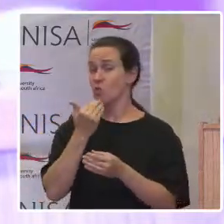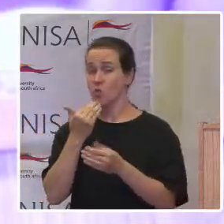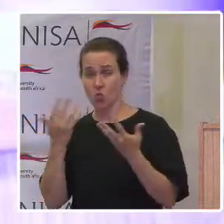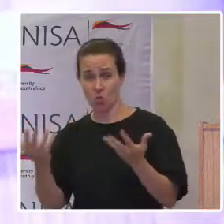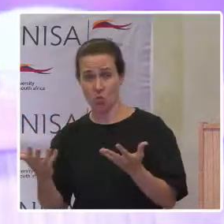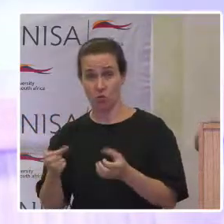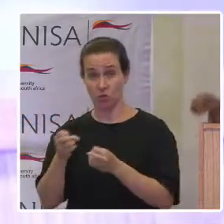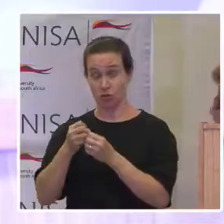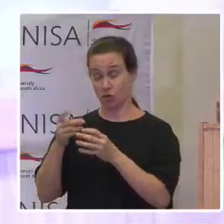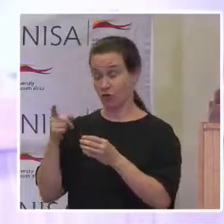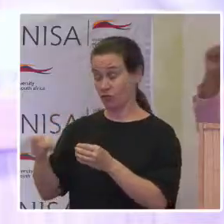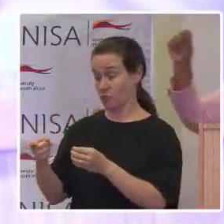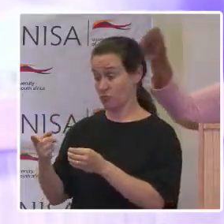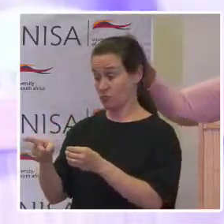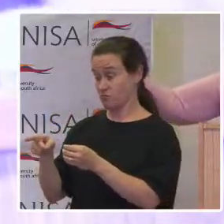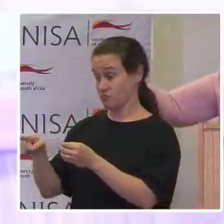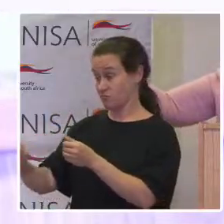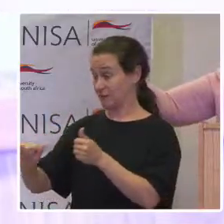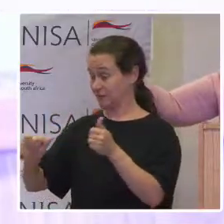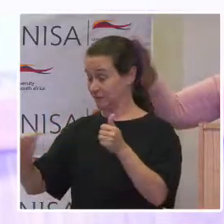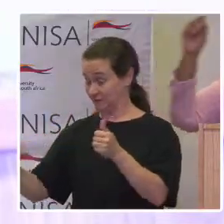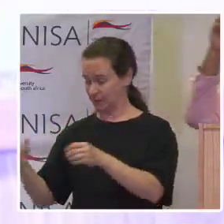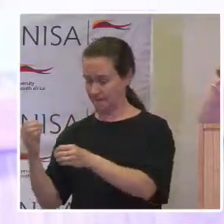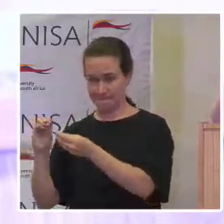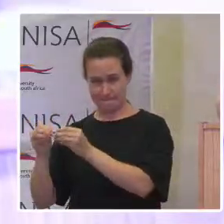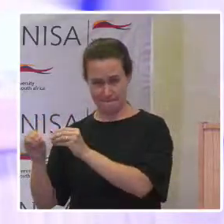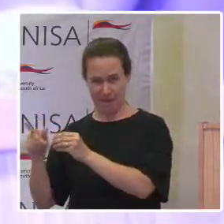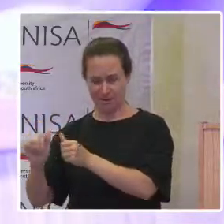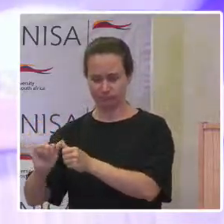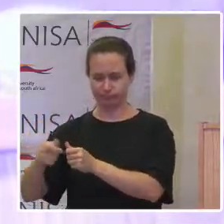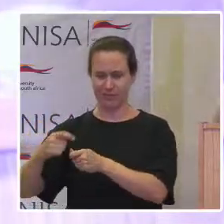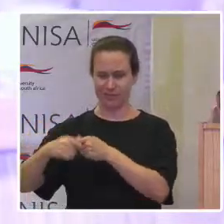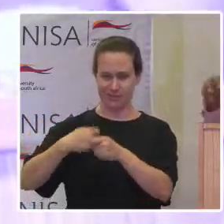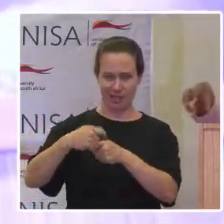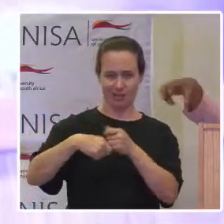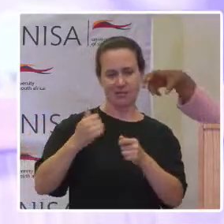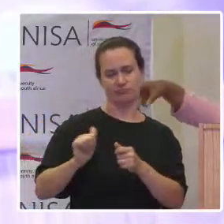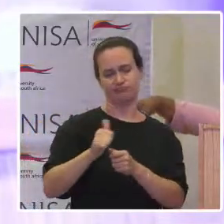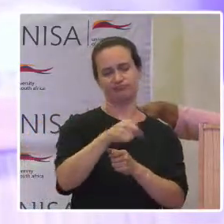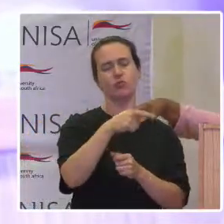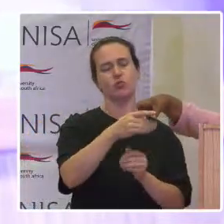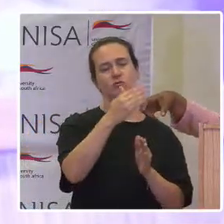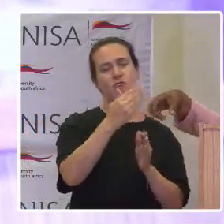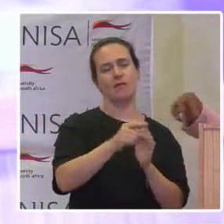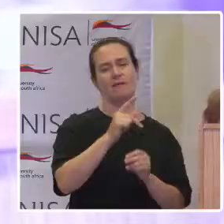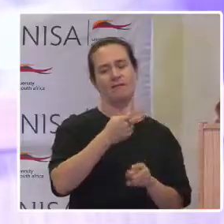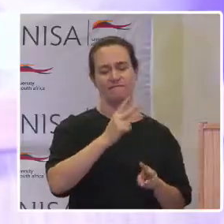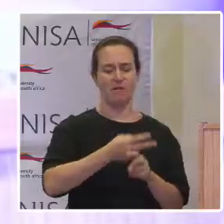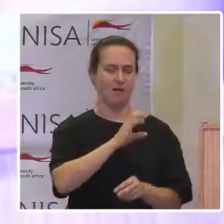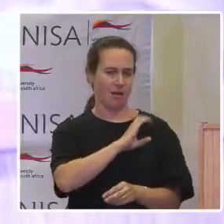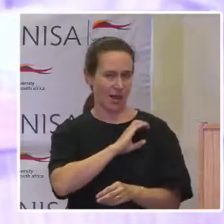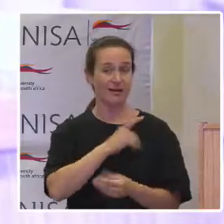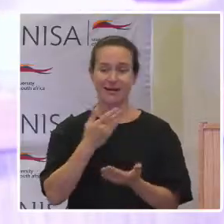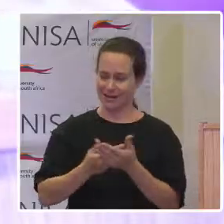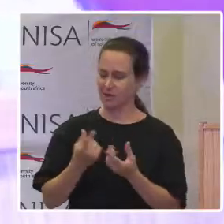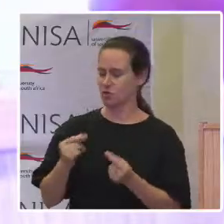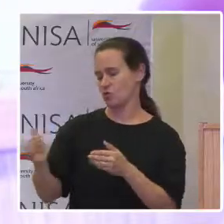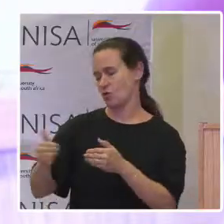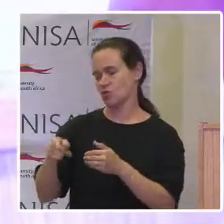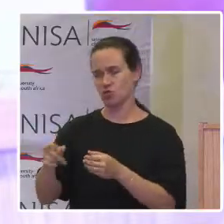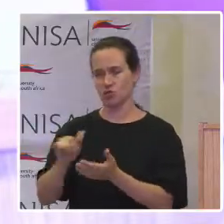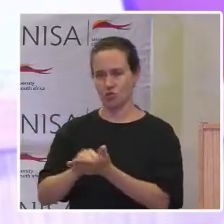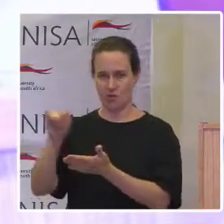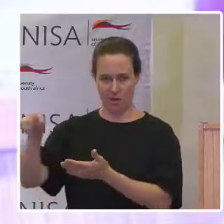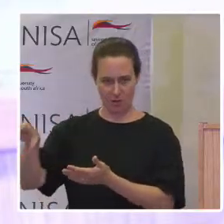from the source until the end user. And that can be done near the airport. And I believe that